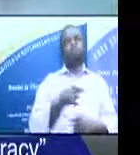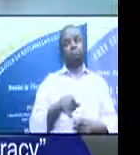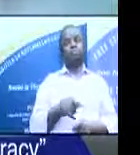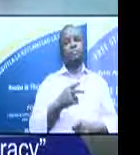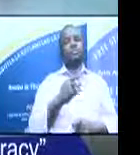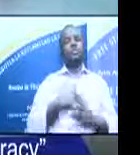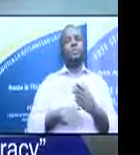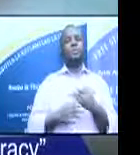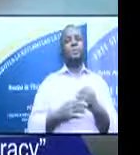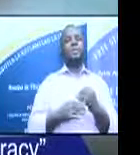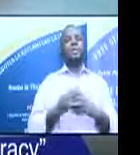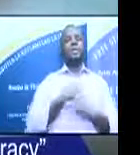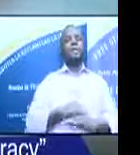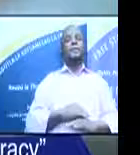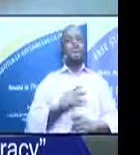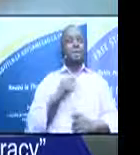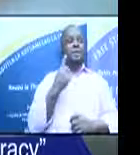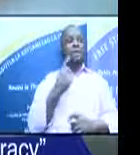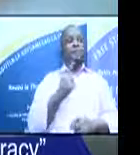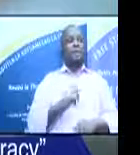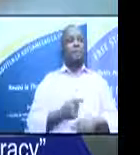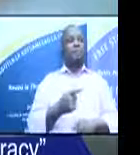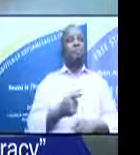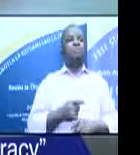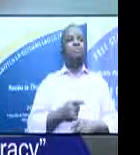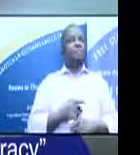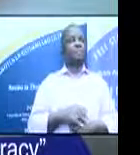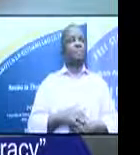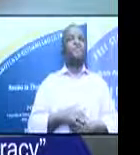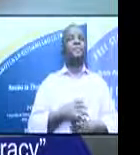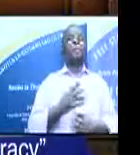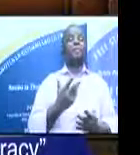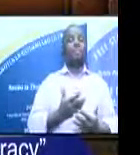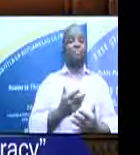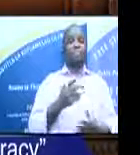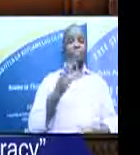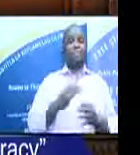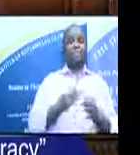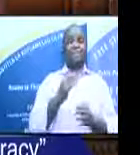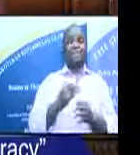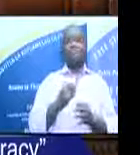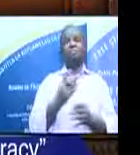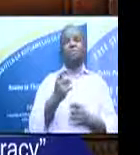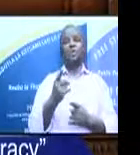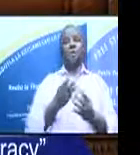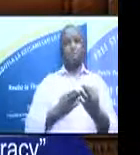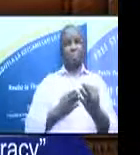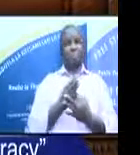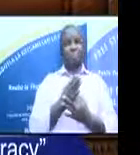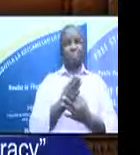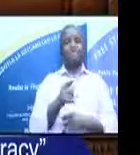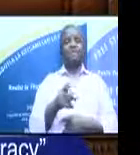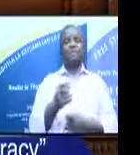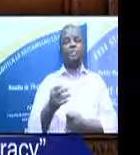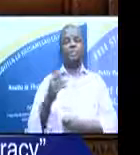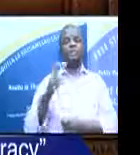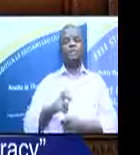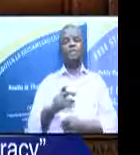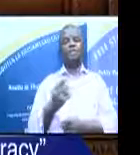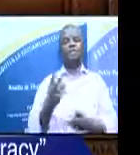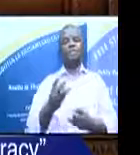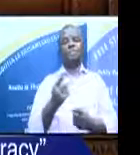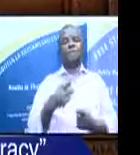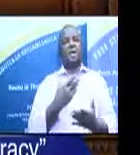that there were times when political doctrine needs to give way for pragmatic